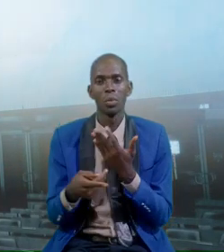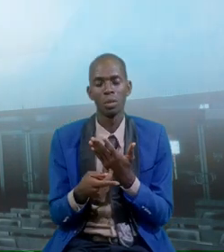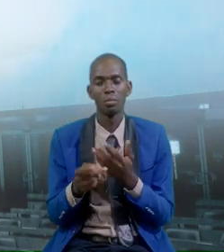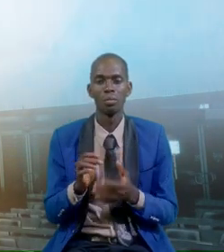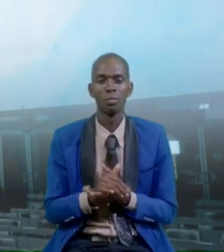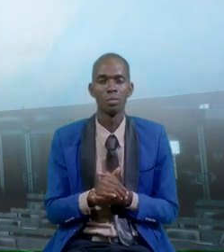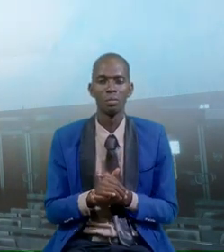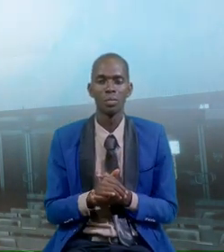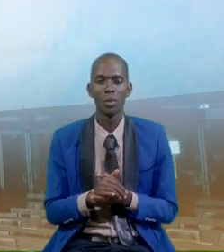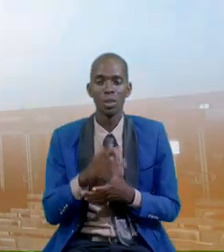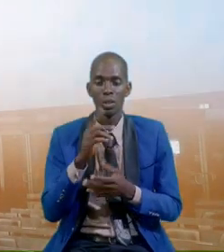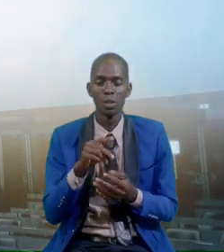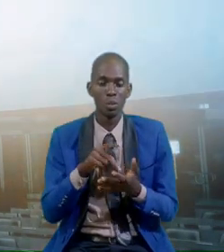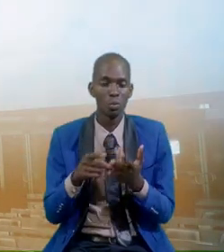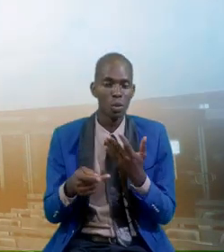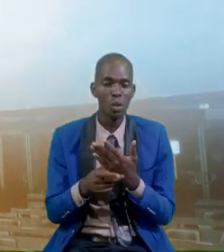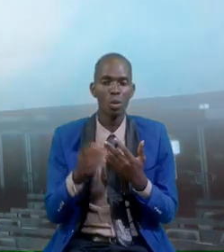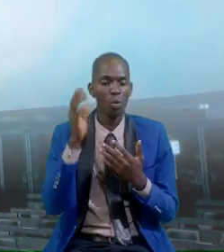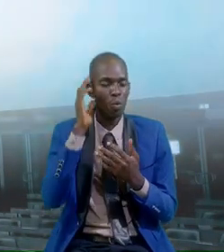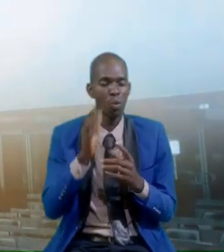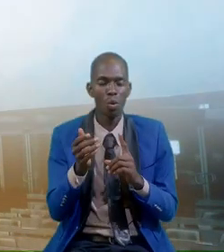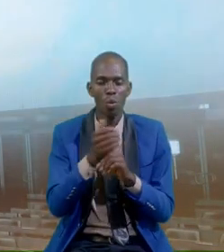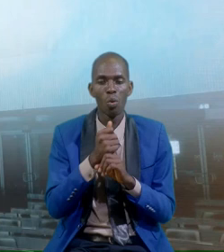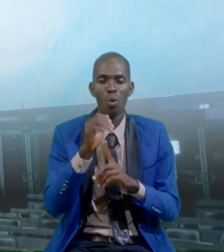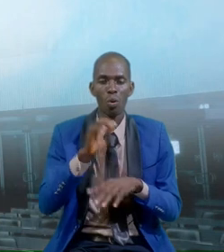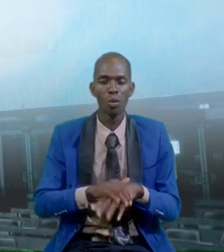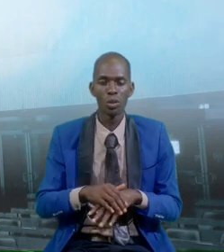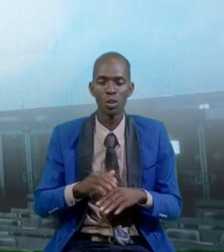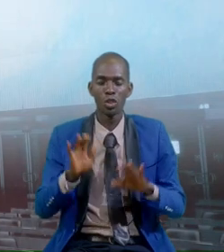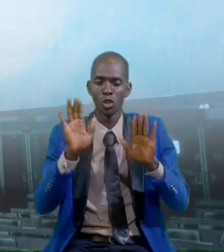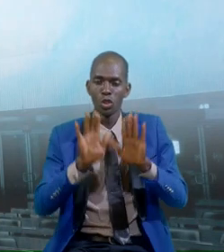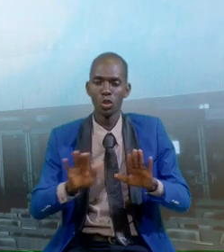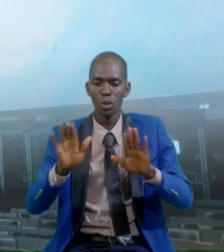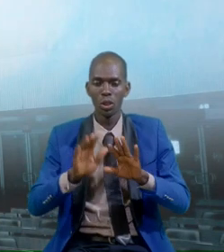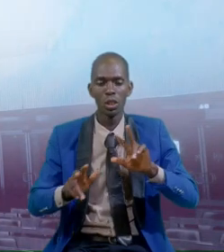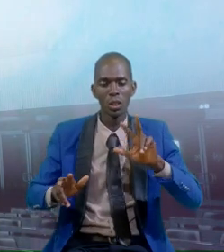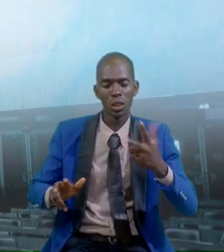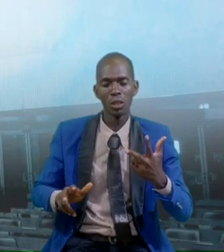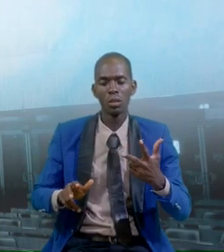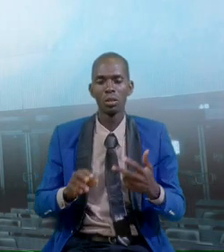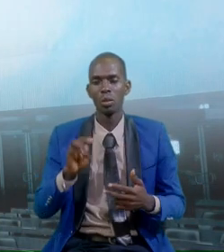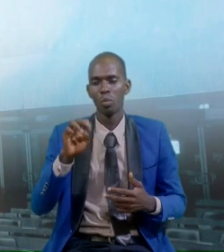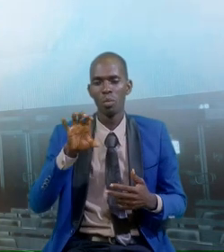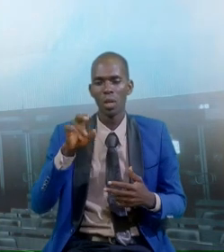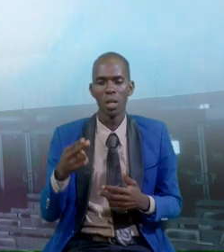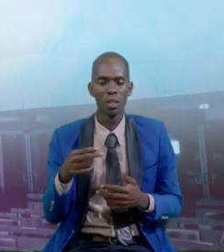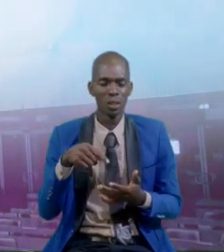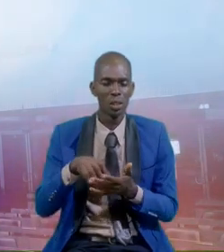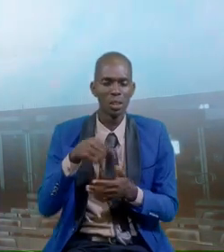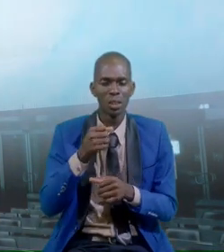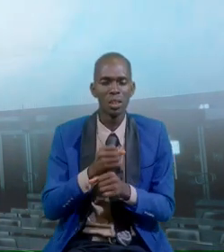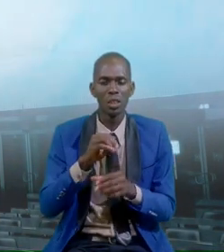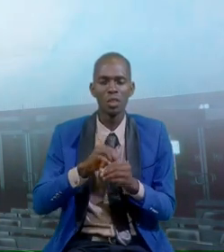The program will be on Sunday, 3rd March 2024, in all our